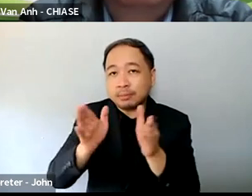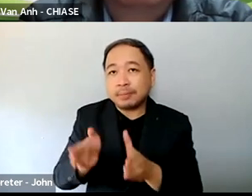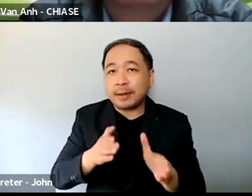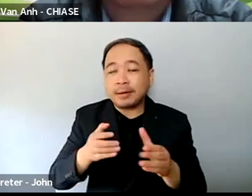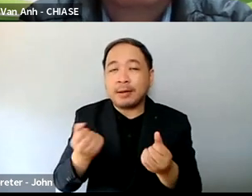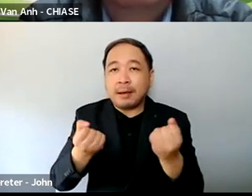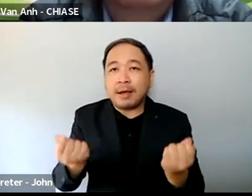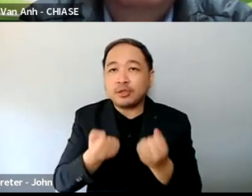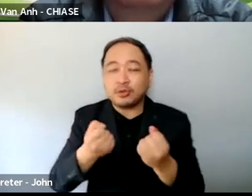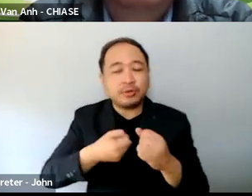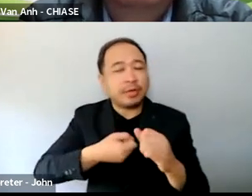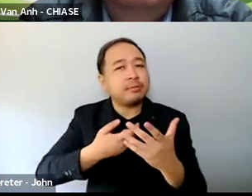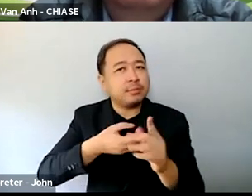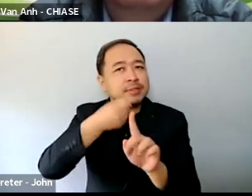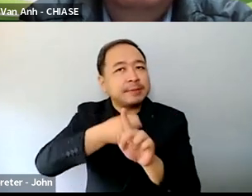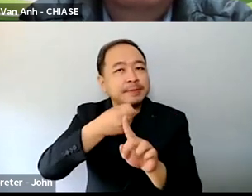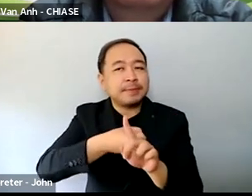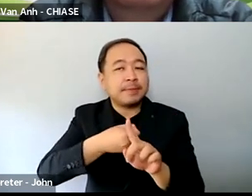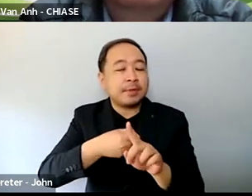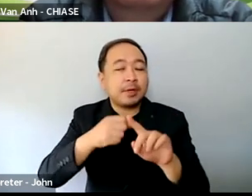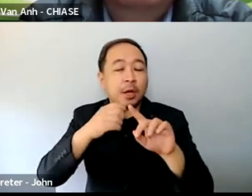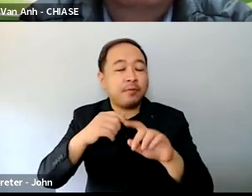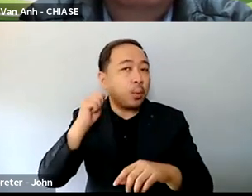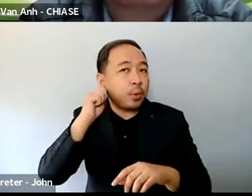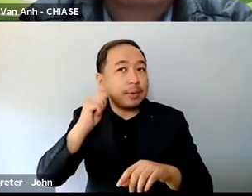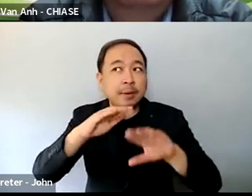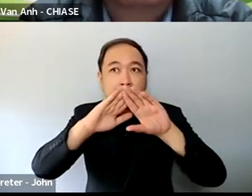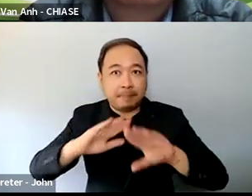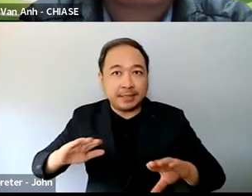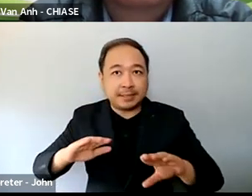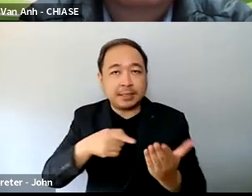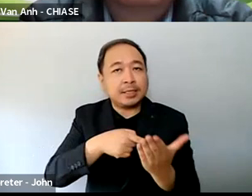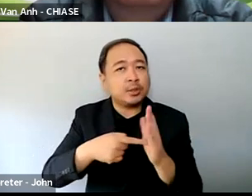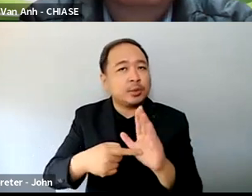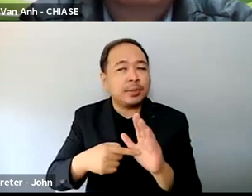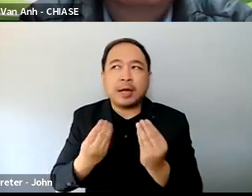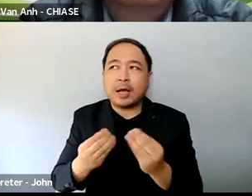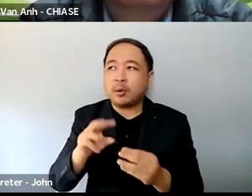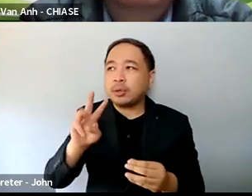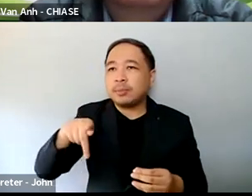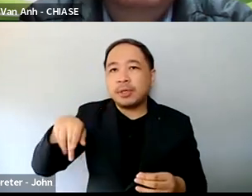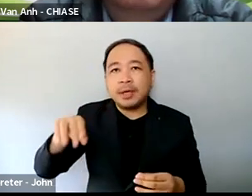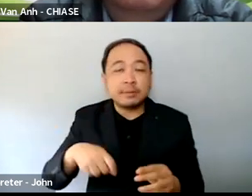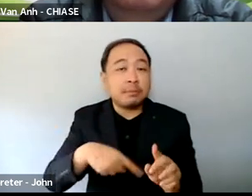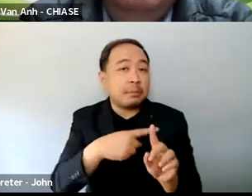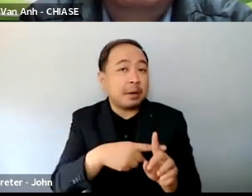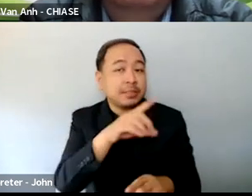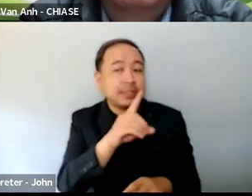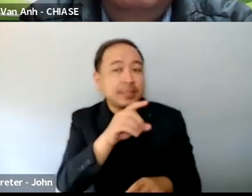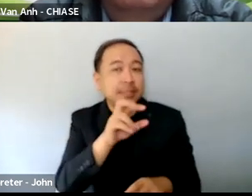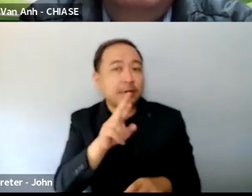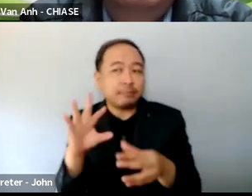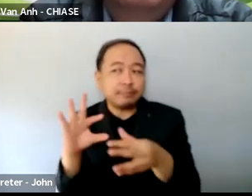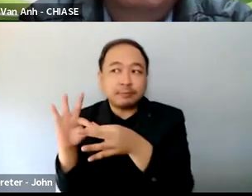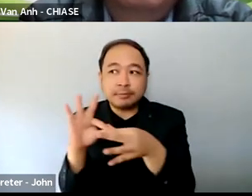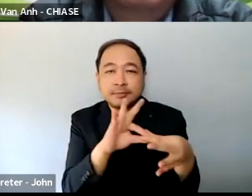peace, and security in ASEAN is articulating this nexus between WPS and DRR, among others. Now, to